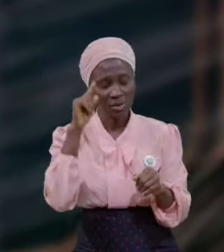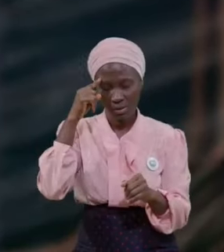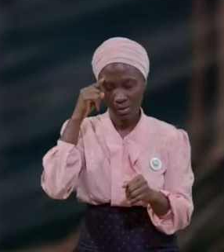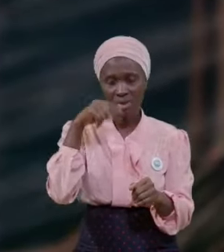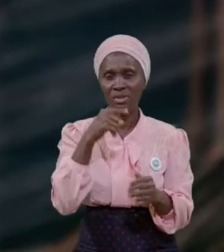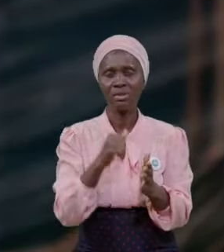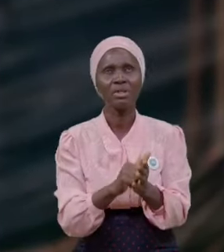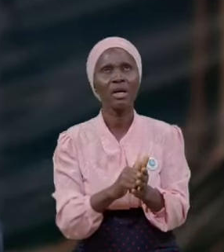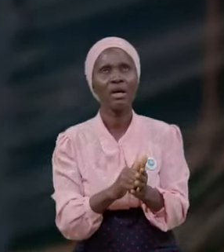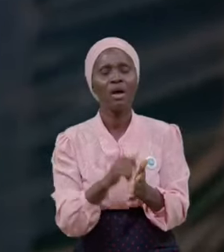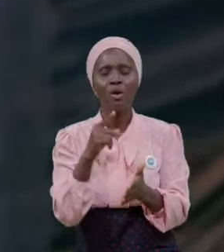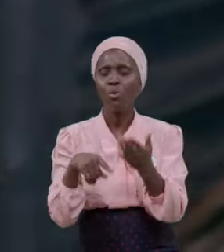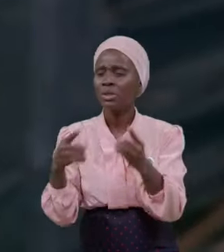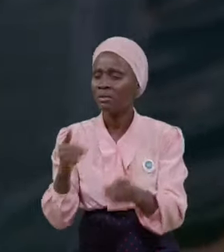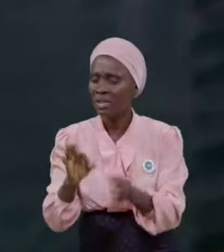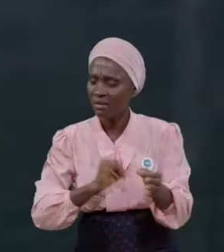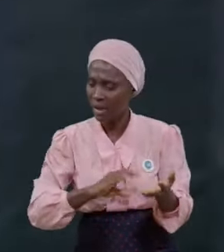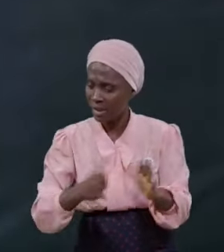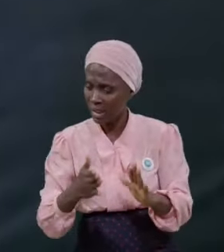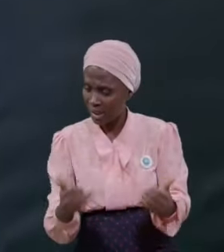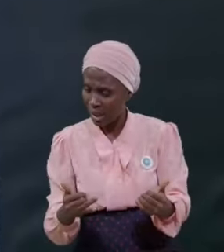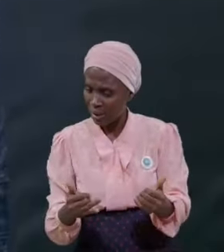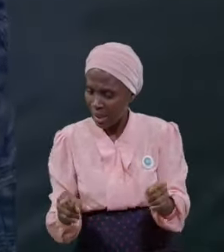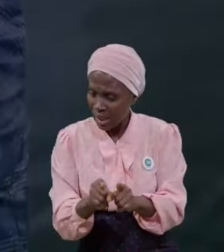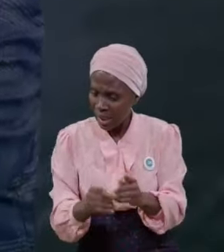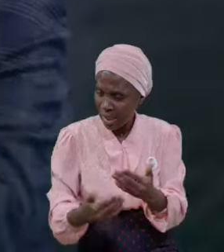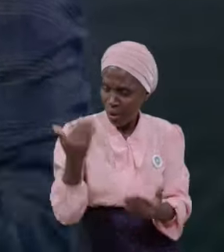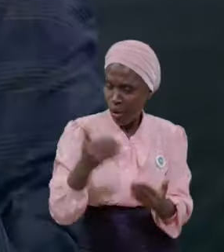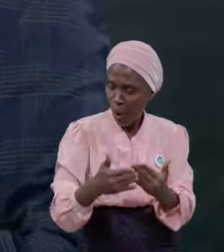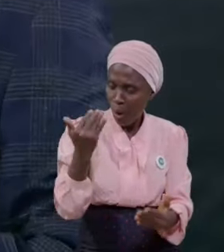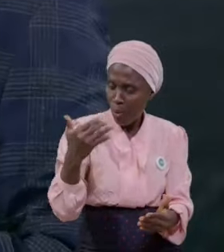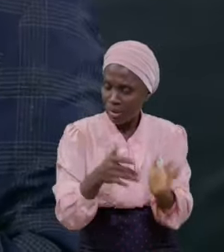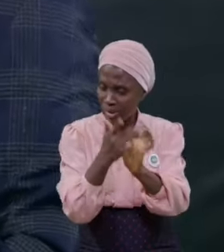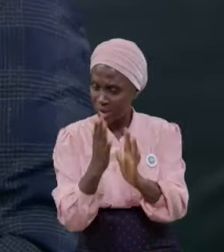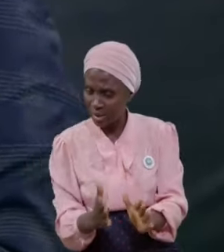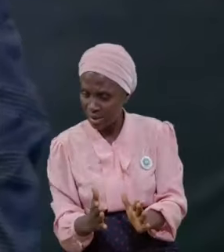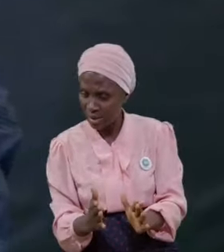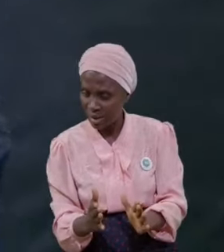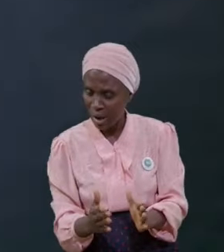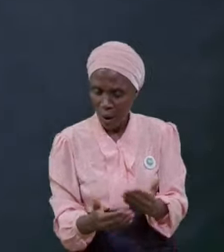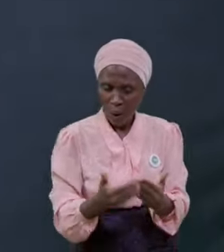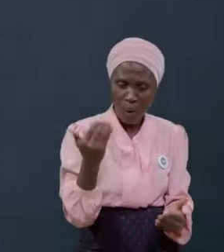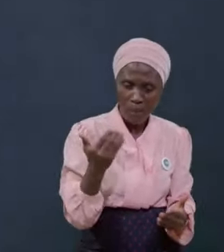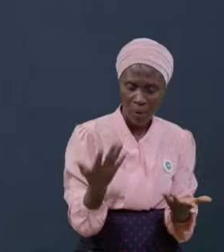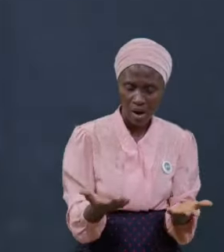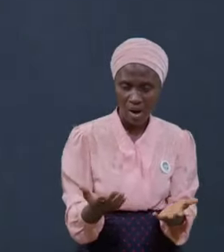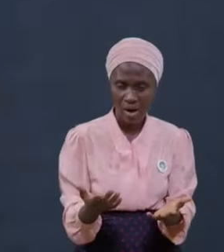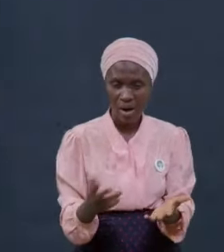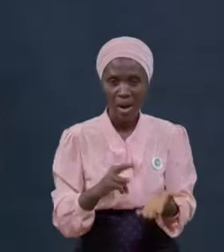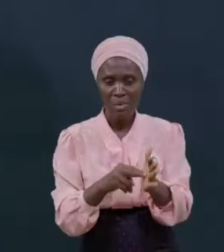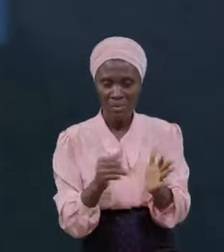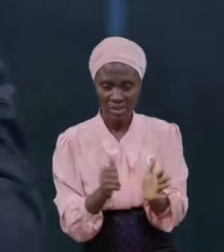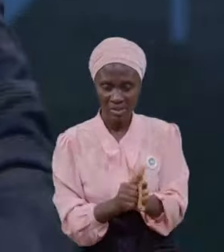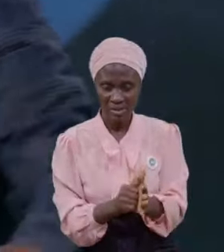a Christian? He almost passed. That means he failed. He almost got